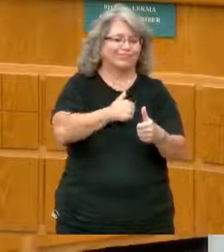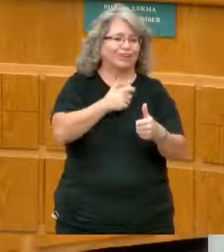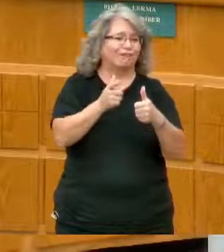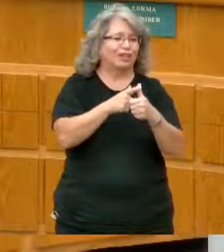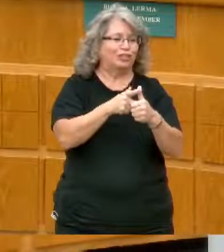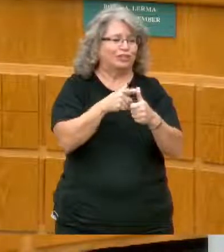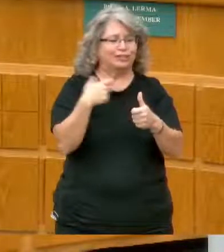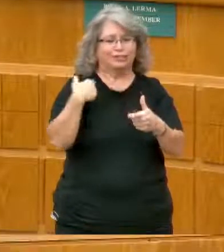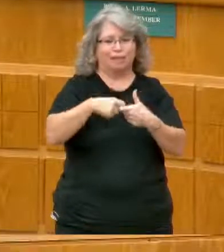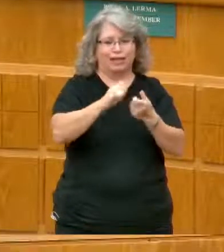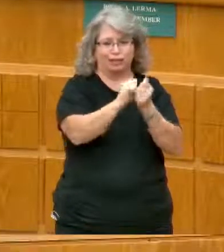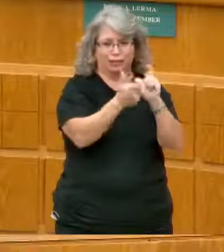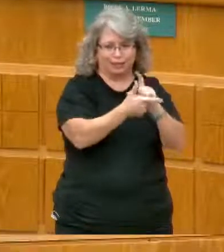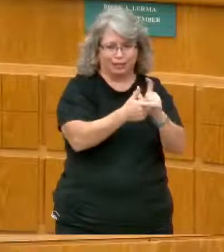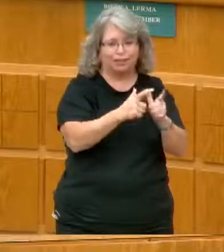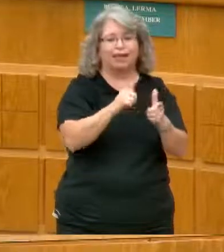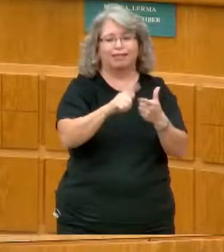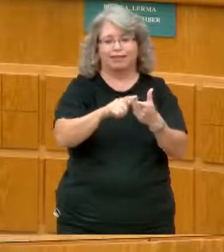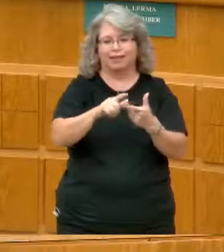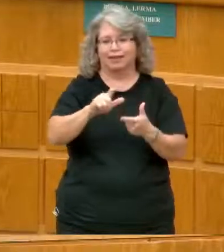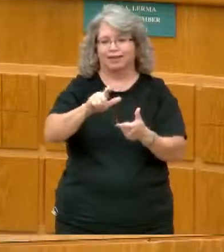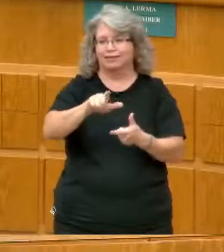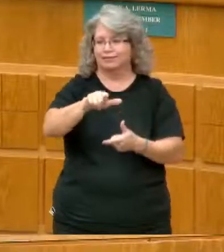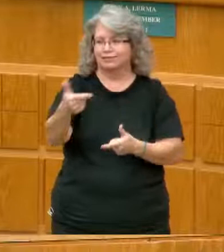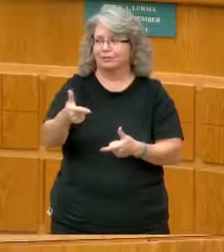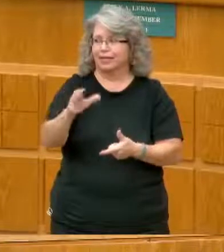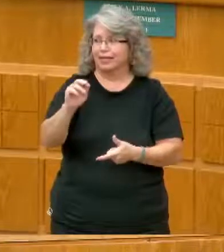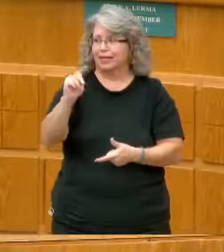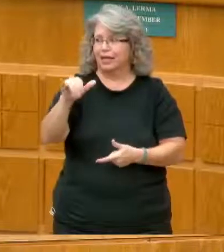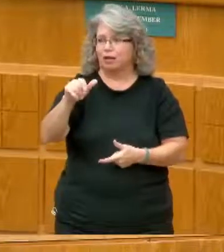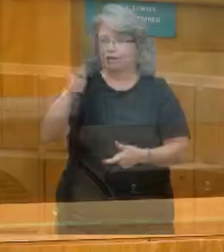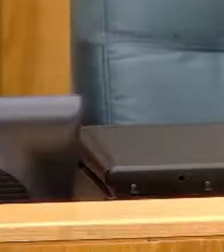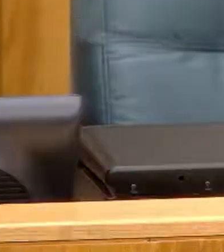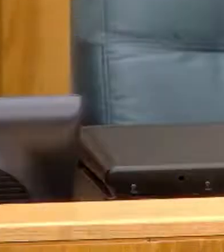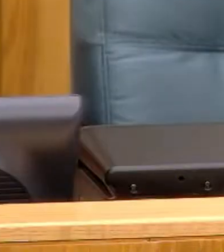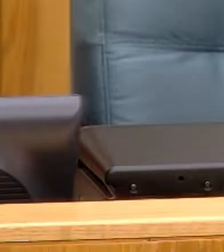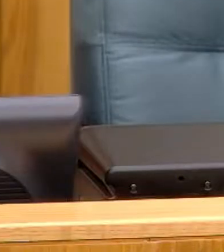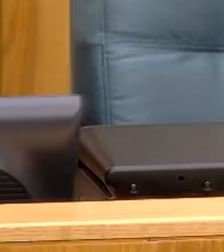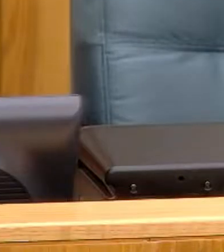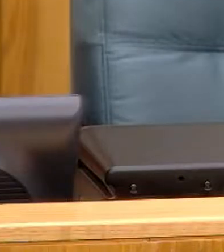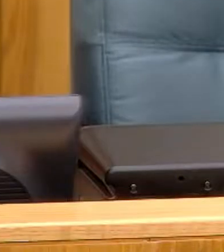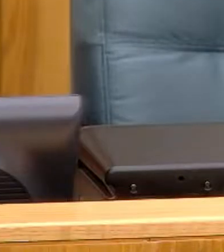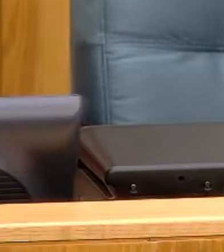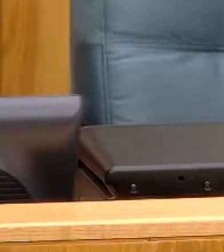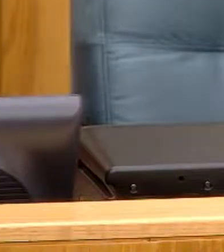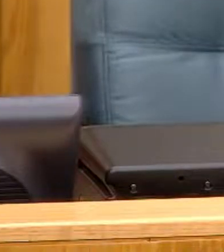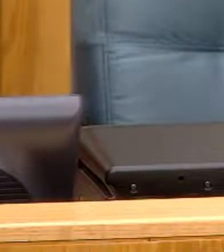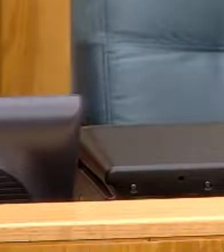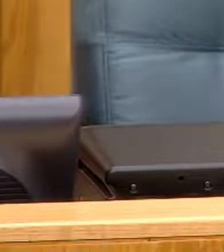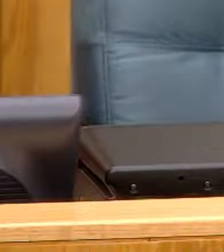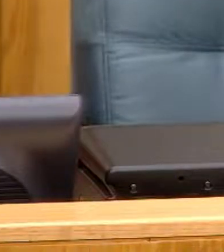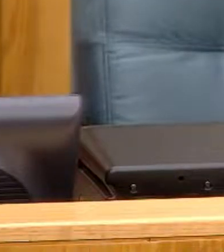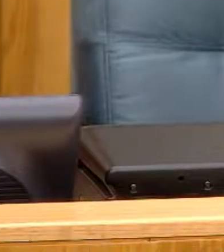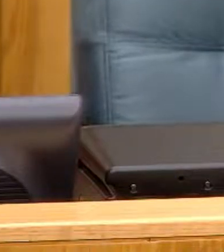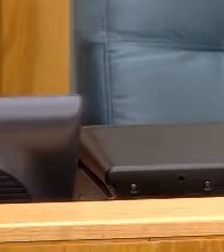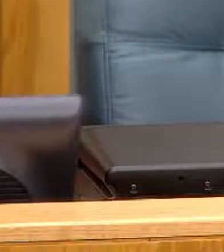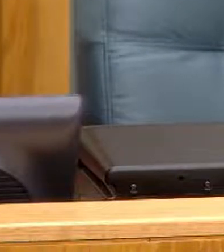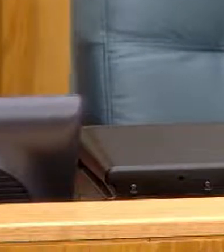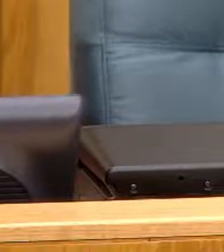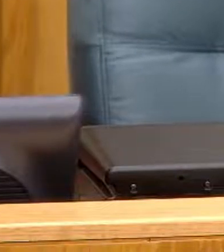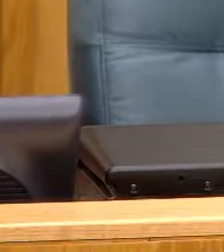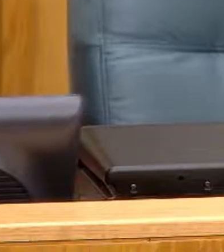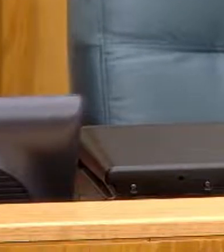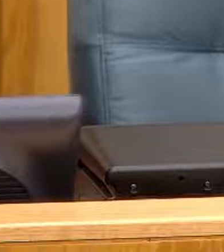Mm-hmm. Quiero recordarles que contamos con muchas herramientas para la prevención en contra del COVID, comenzando con las pruebas de detección y vacunas para todas las